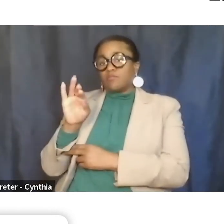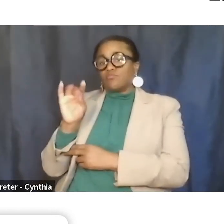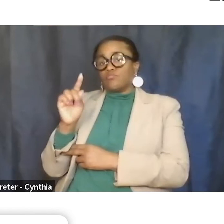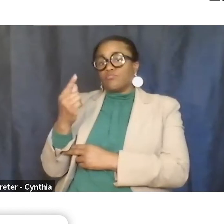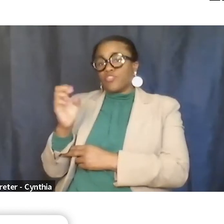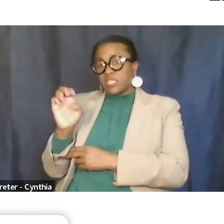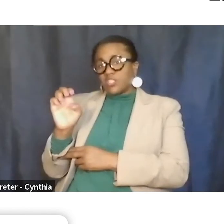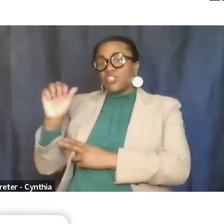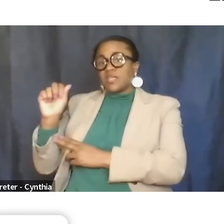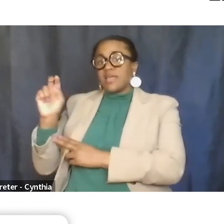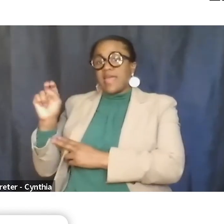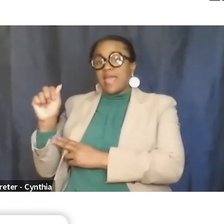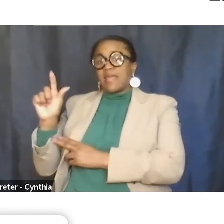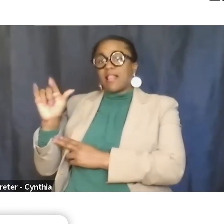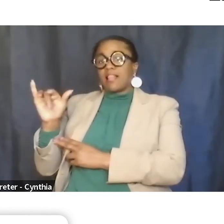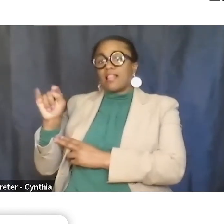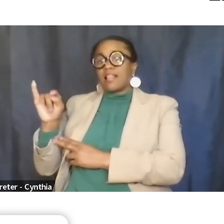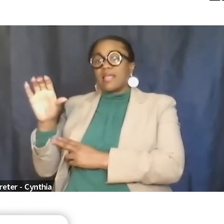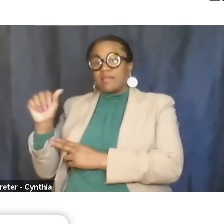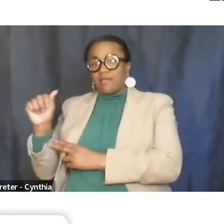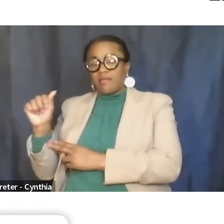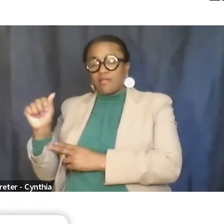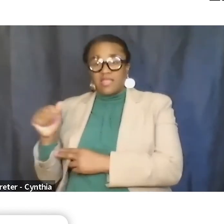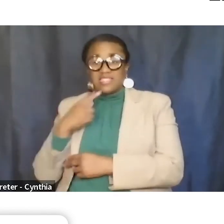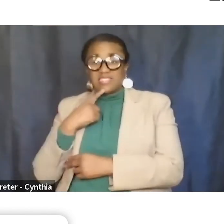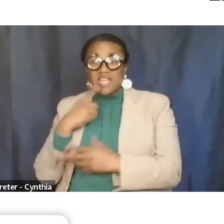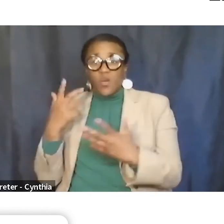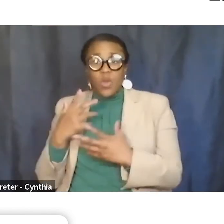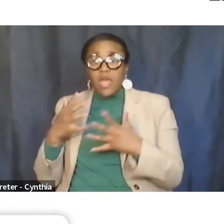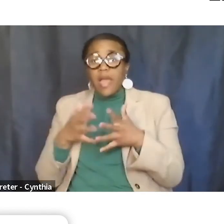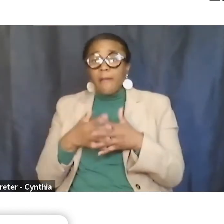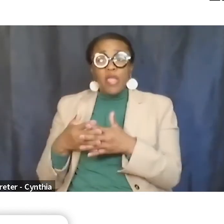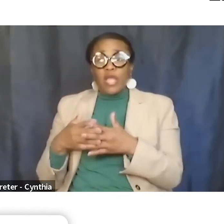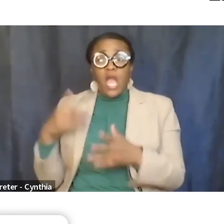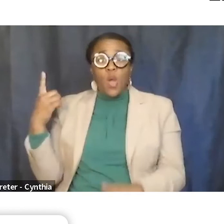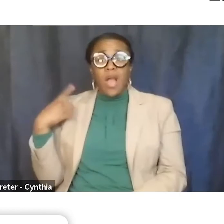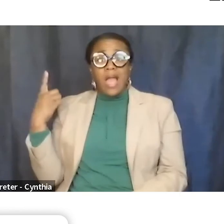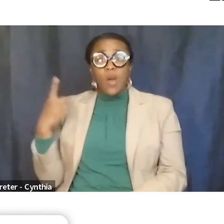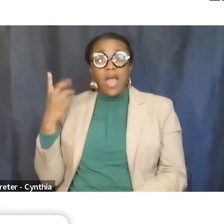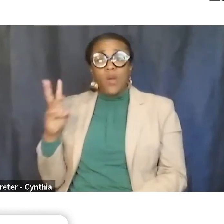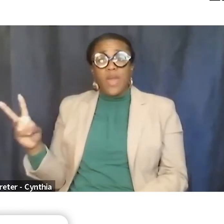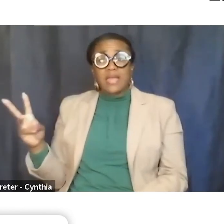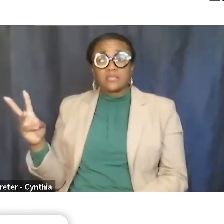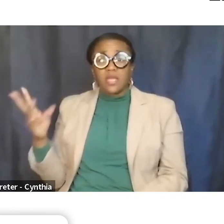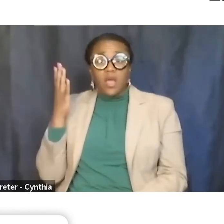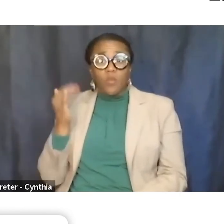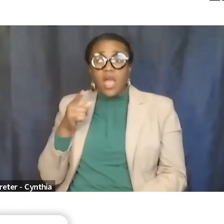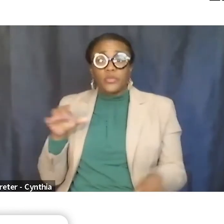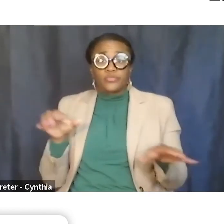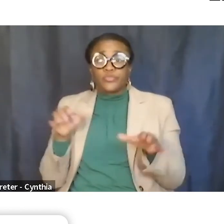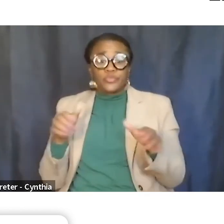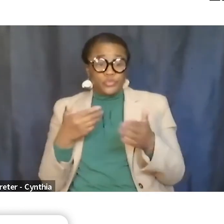said, the United States is a wild, wild west because you can do whatever you want with other people's information. And we are